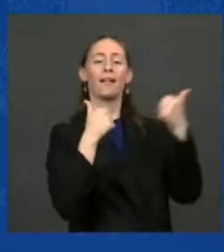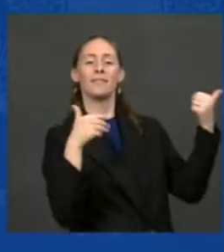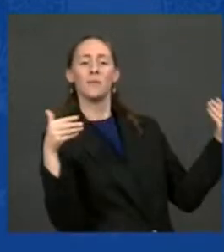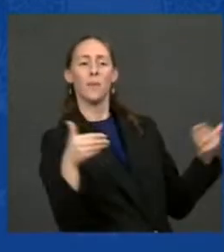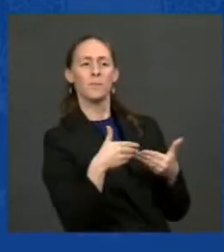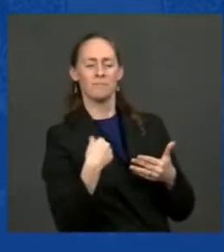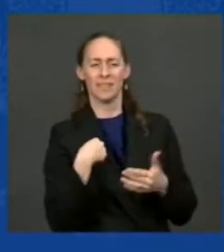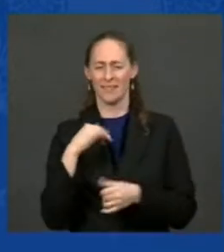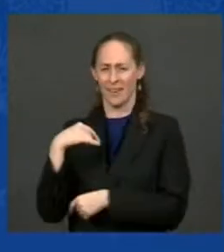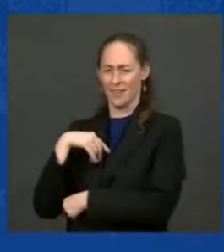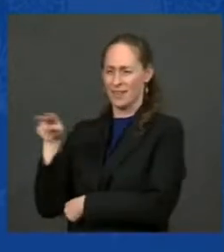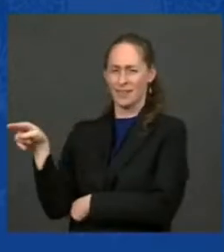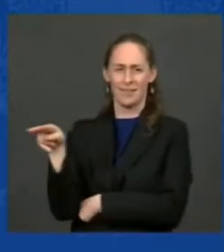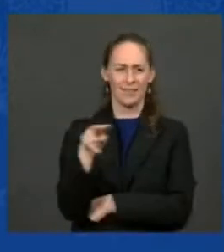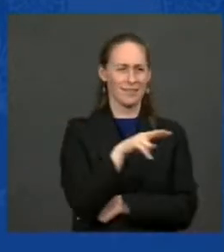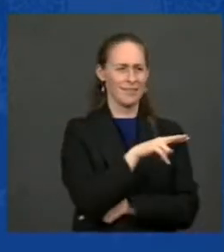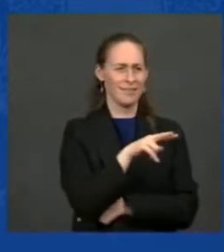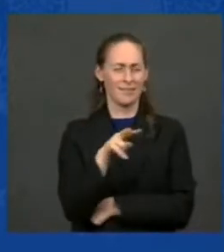figure all this out.